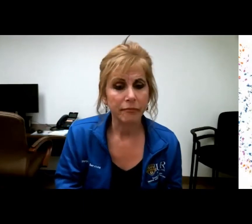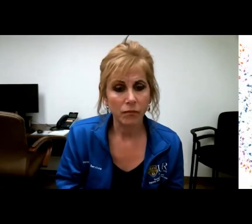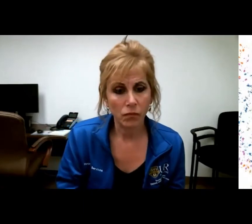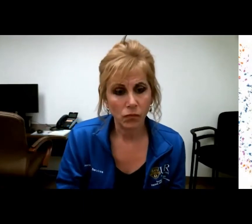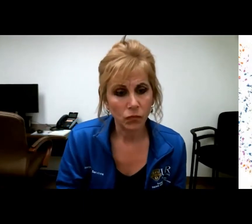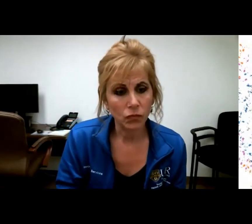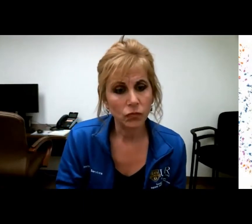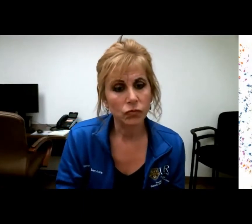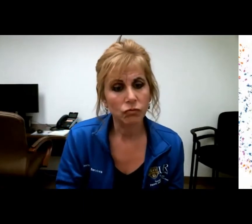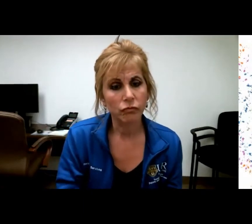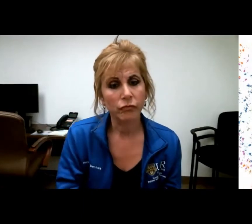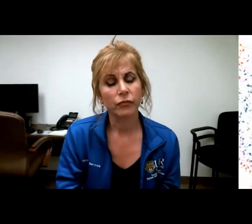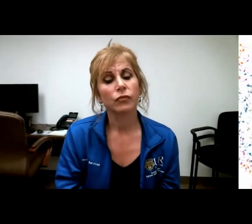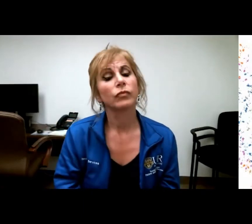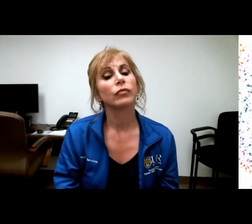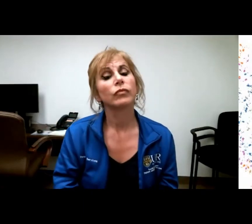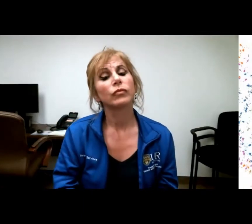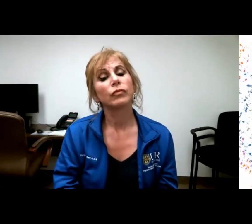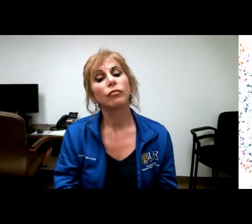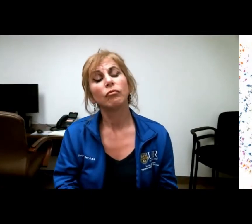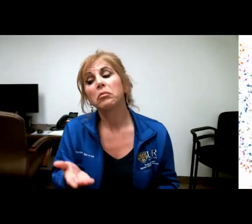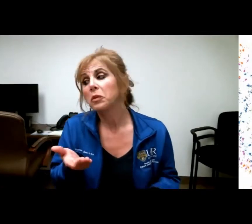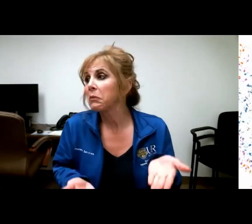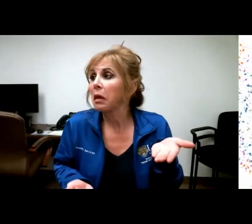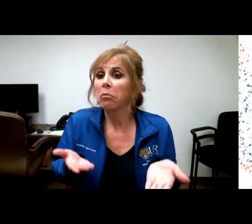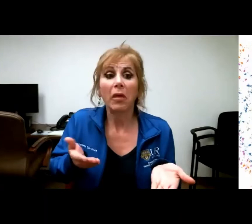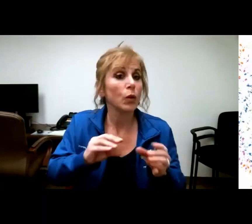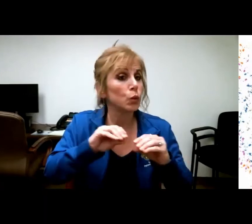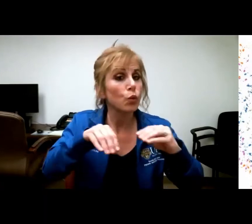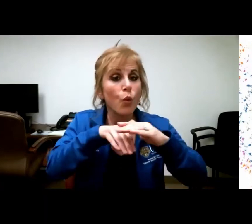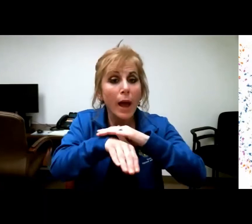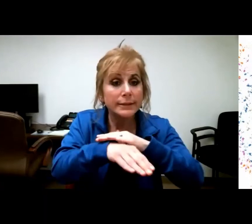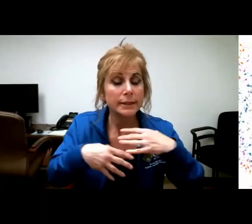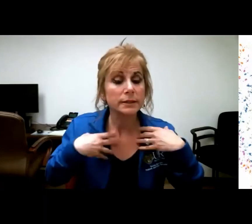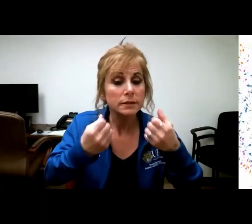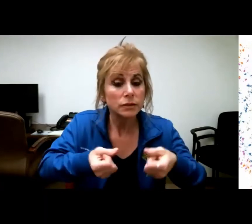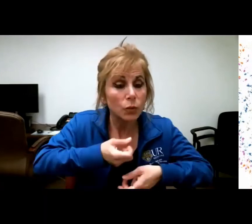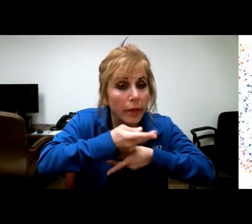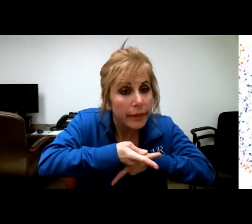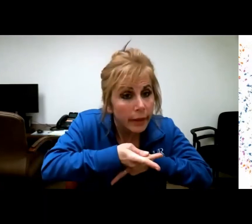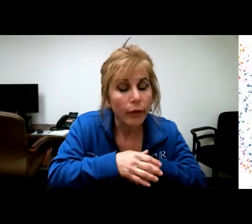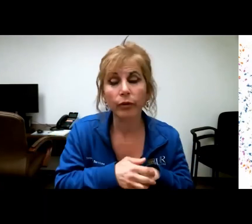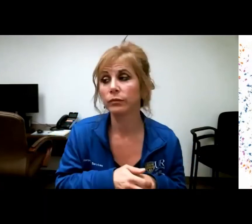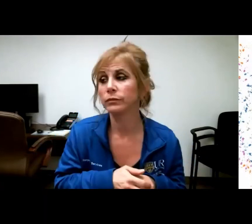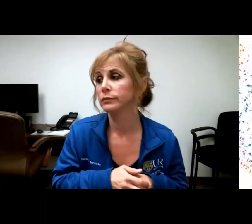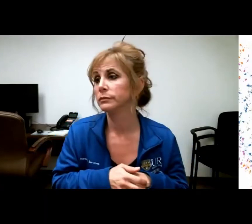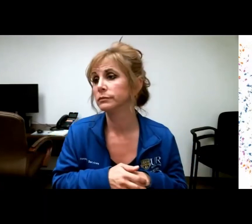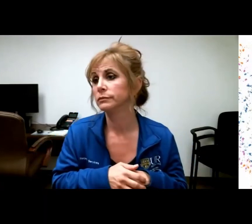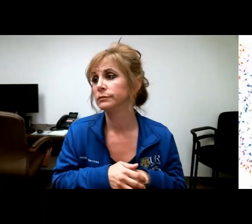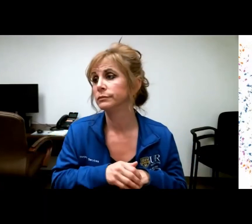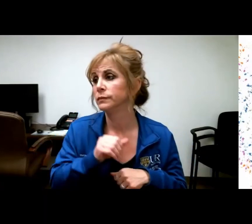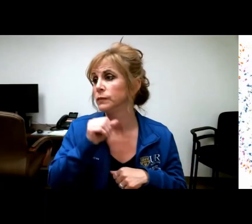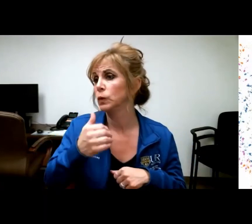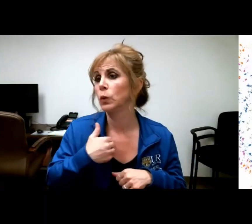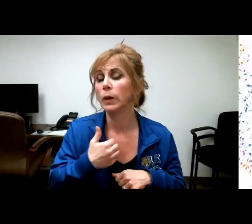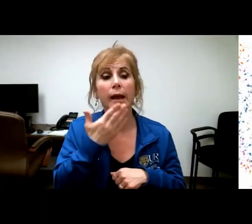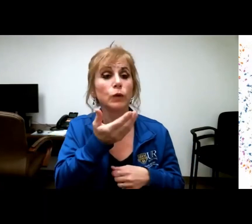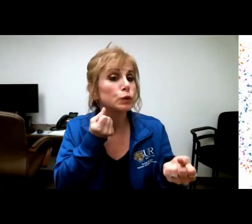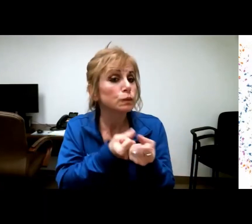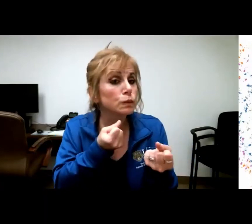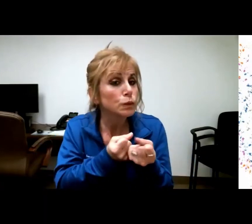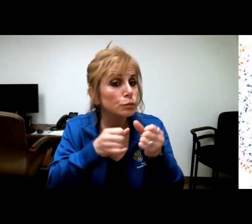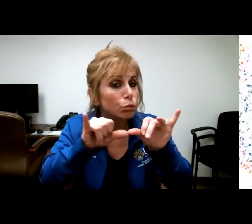don't have access to healthcare, or you don't have a good support system, you don't have a screening necessary